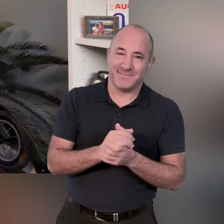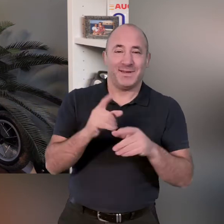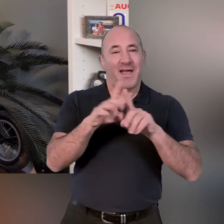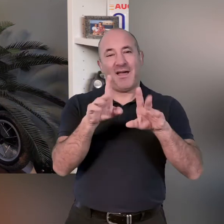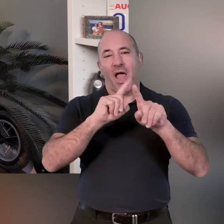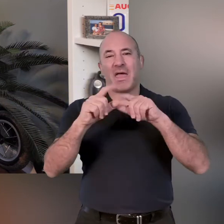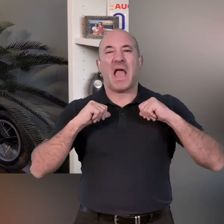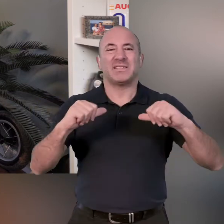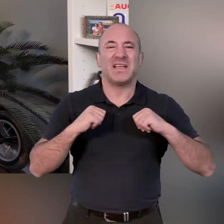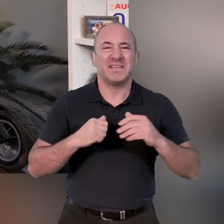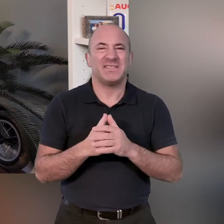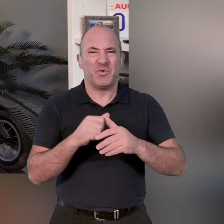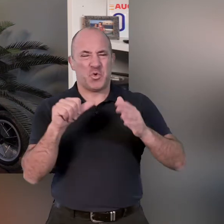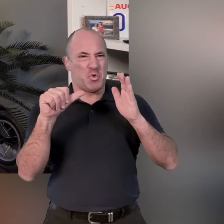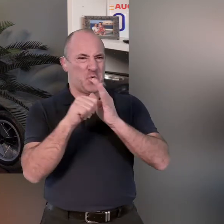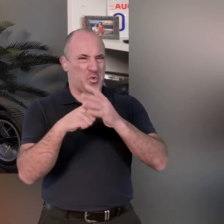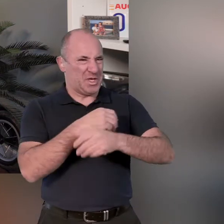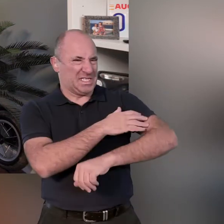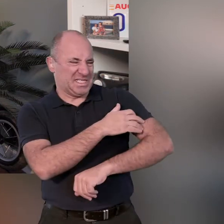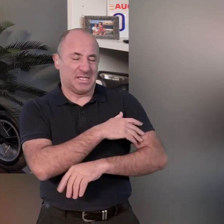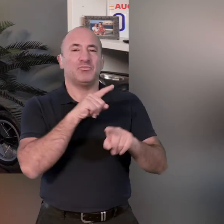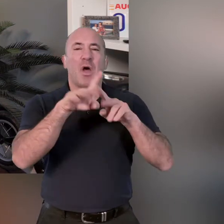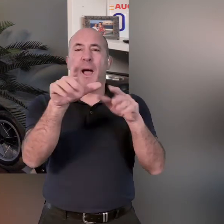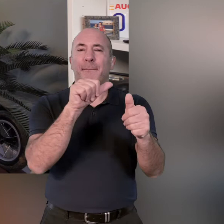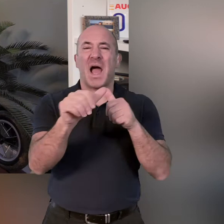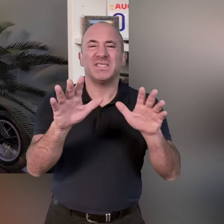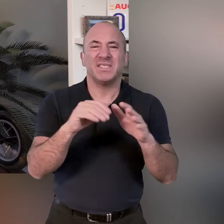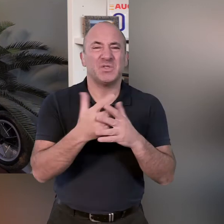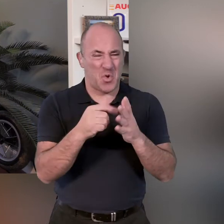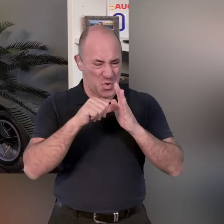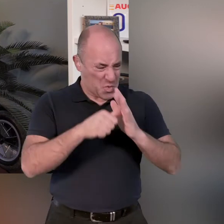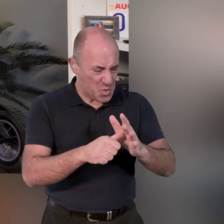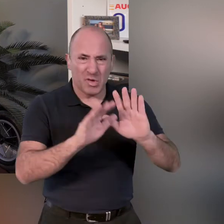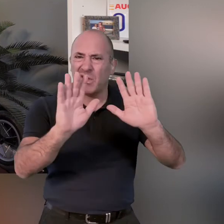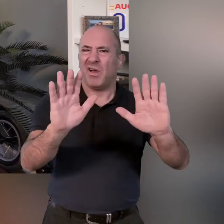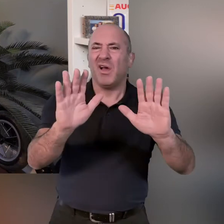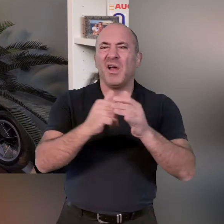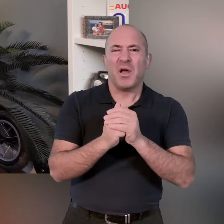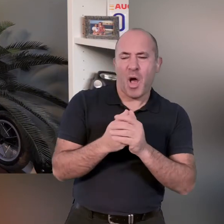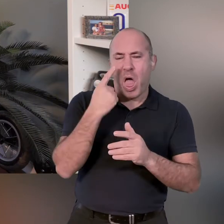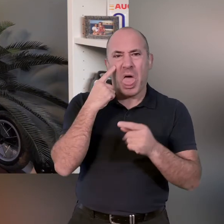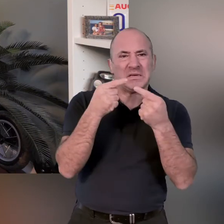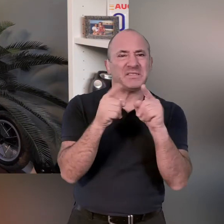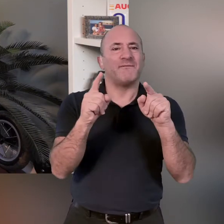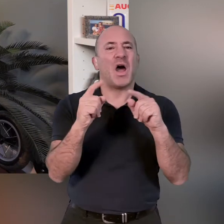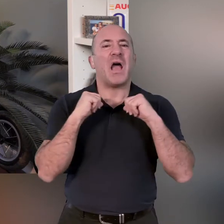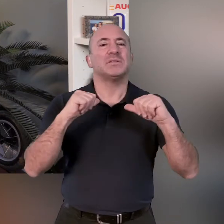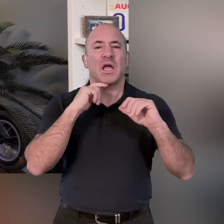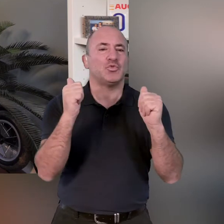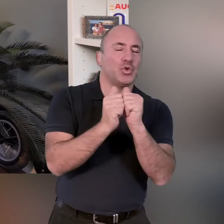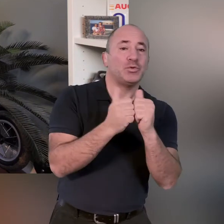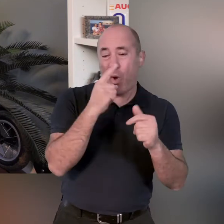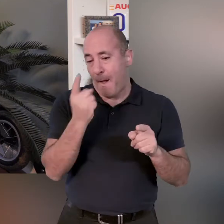always with all of these exercises, if you can't do the range of motion, do the best you can, or if it's too difficult, then don't worry, feel free to have a